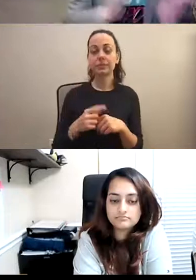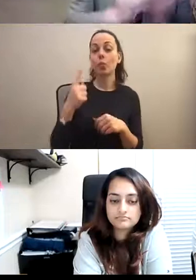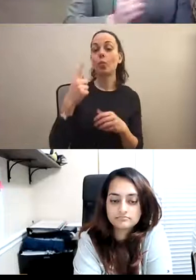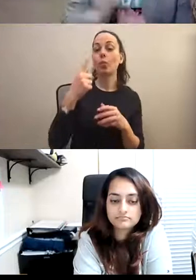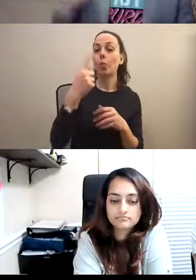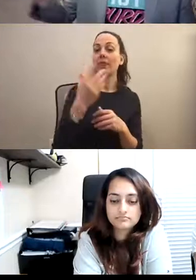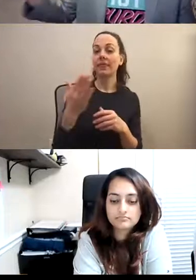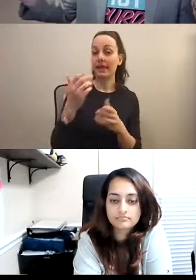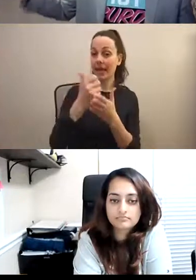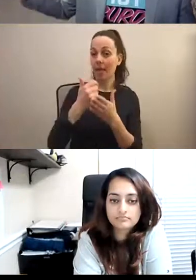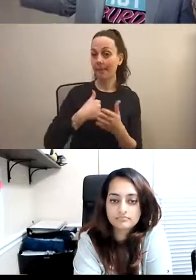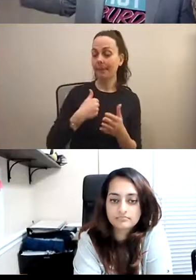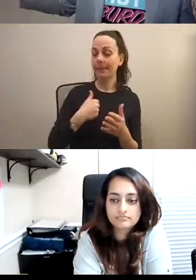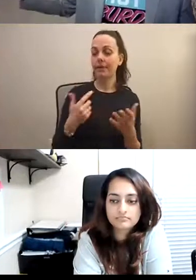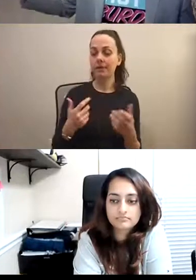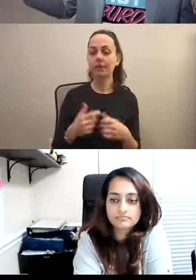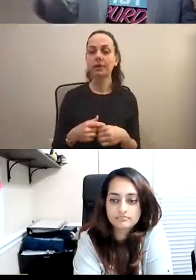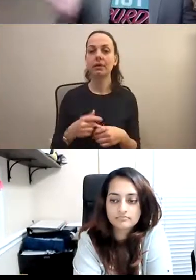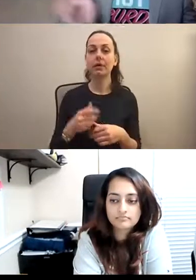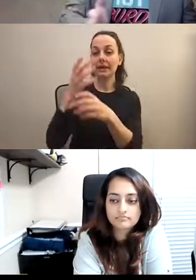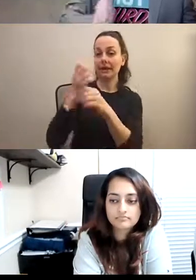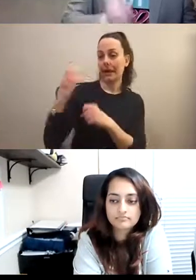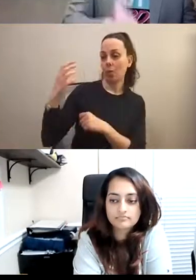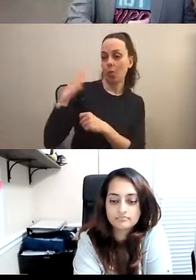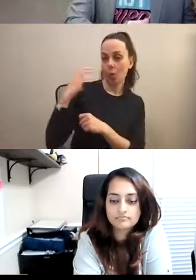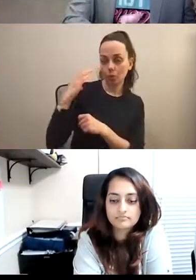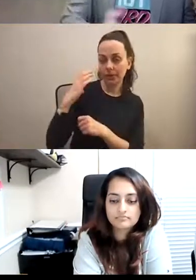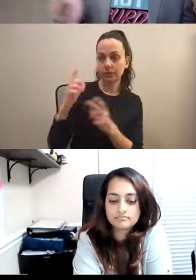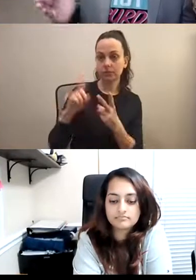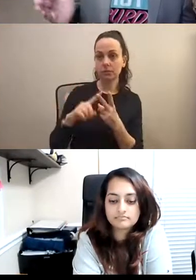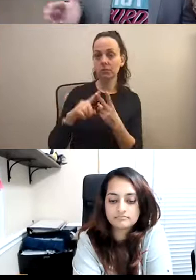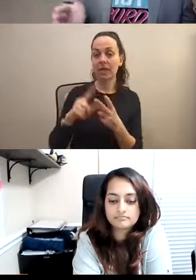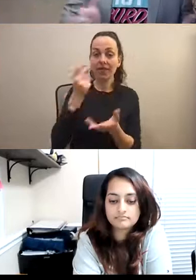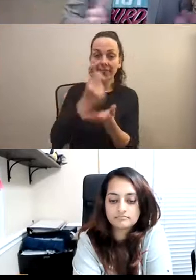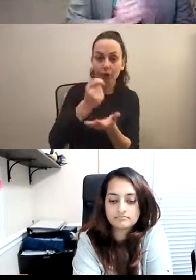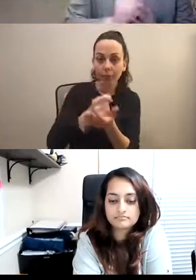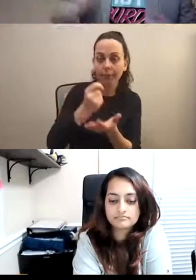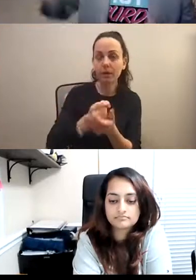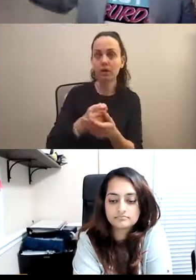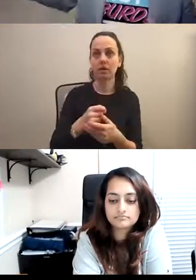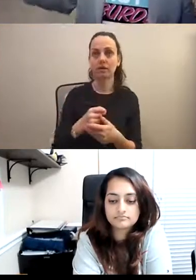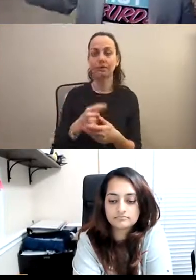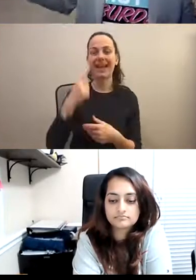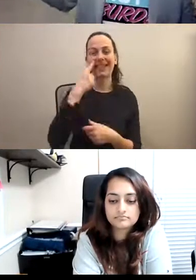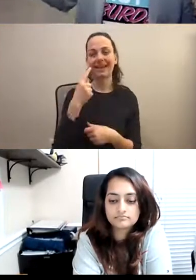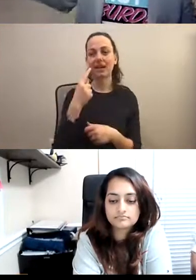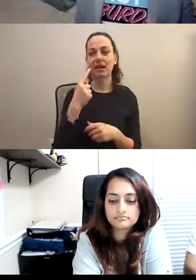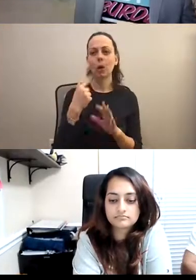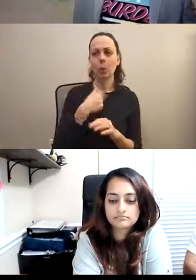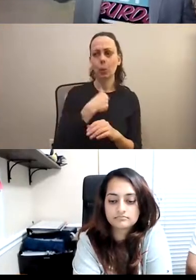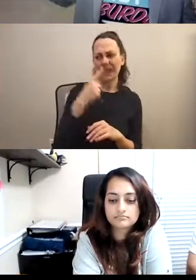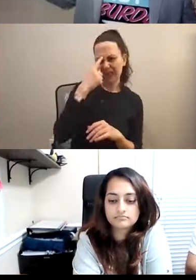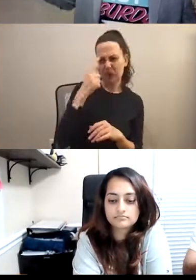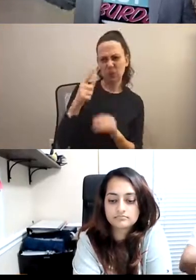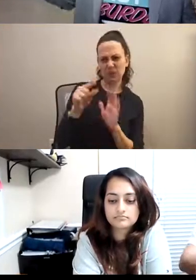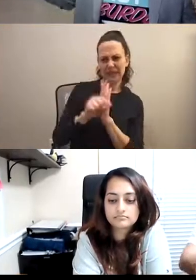is getting coaching or getting therapy. Like, I think we think that that's a bad thing. And I